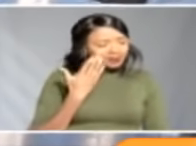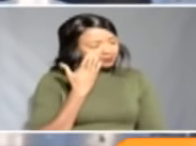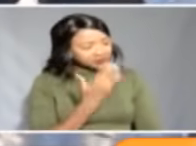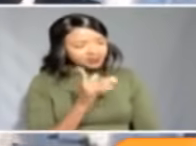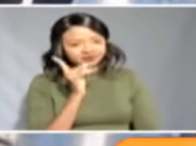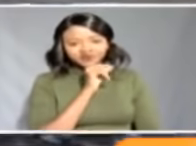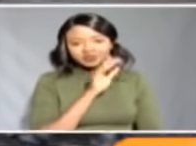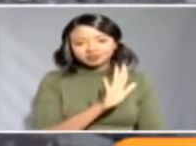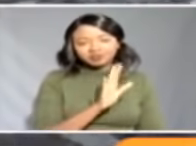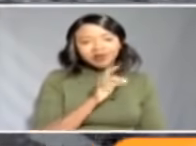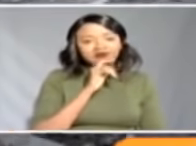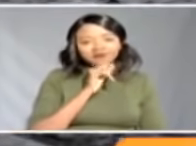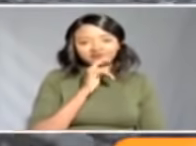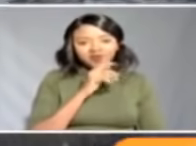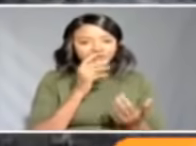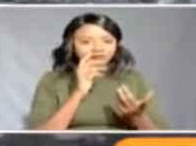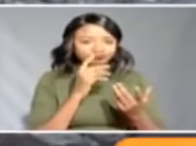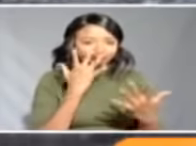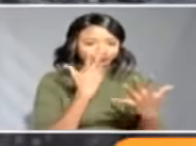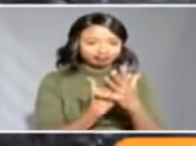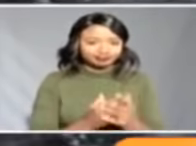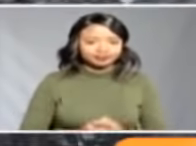all.